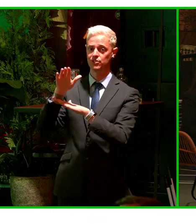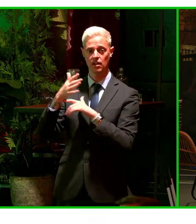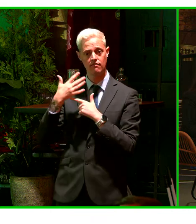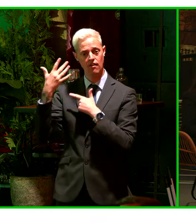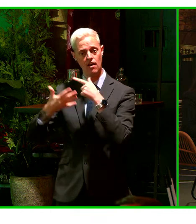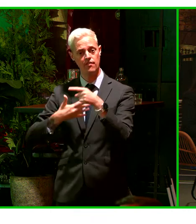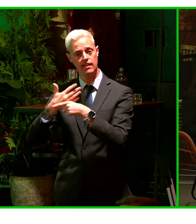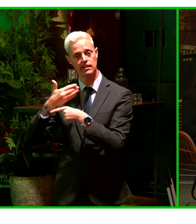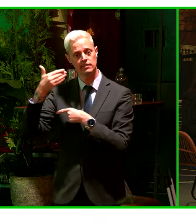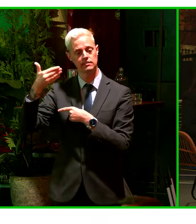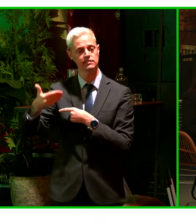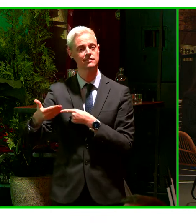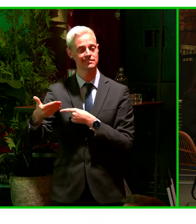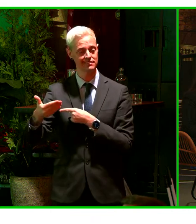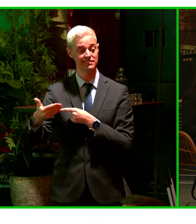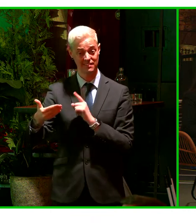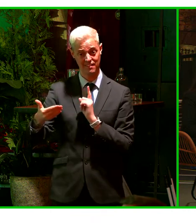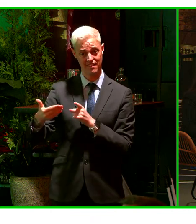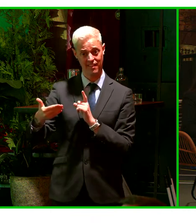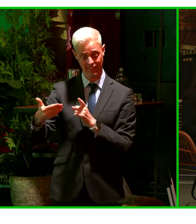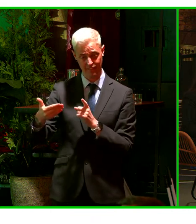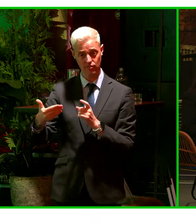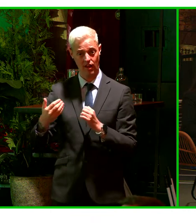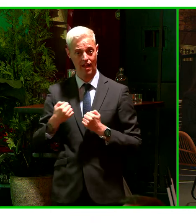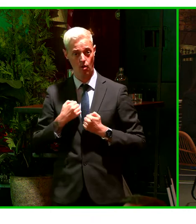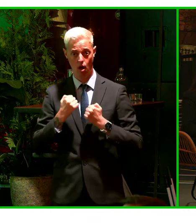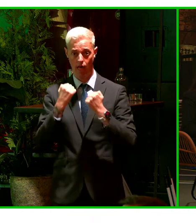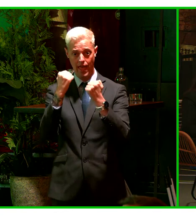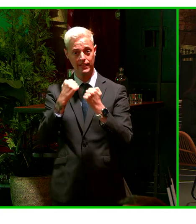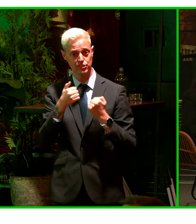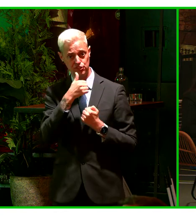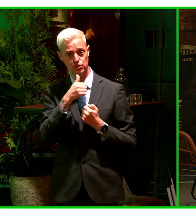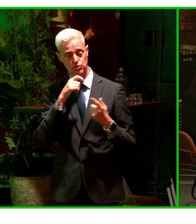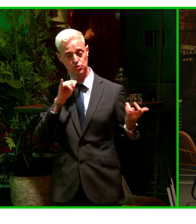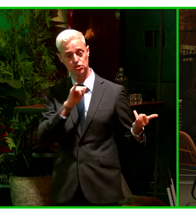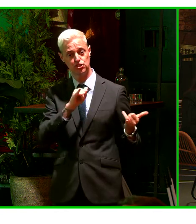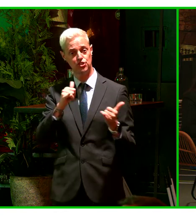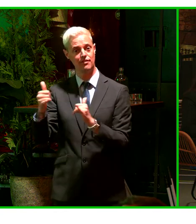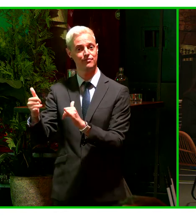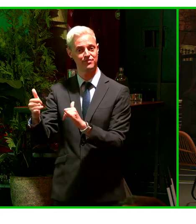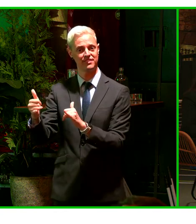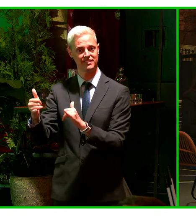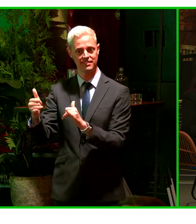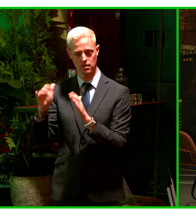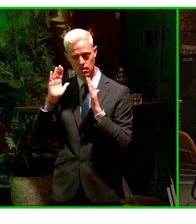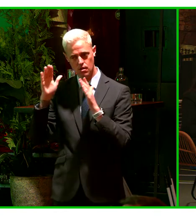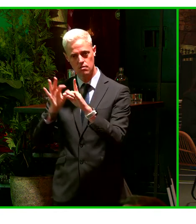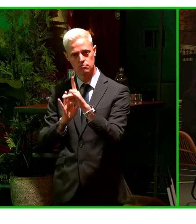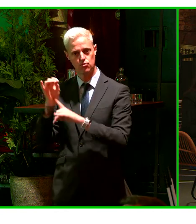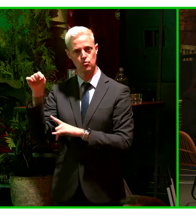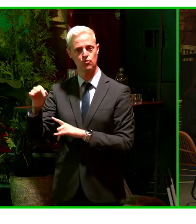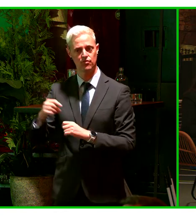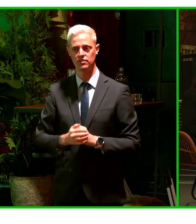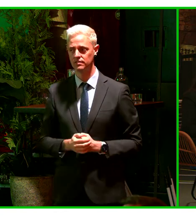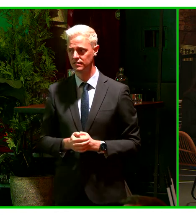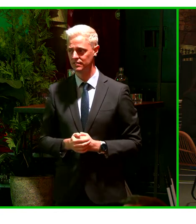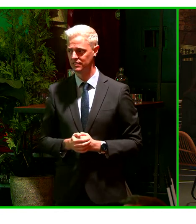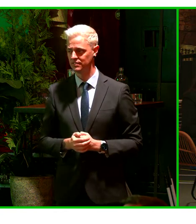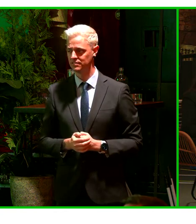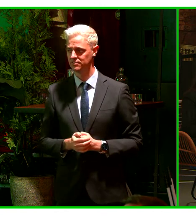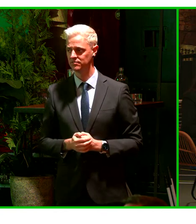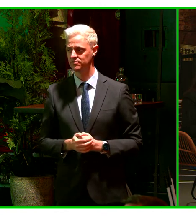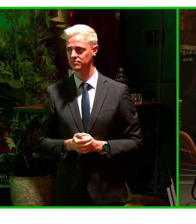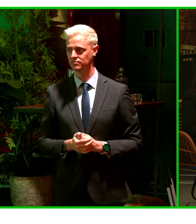time that you could see a massive energy use and shift in the public towards this. So we're quite conservative in terms